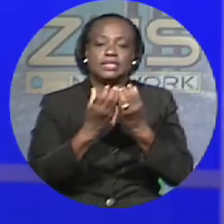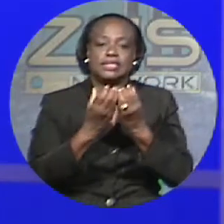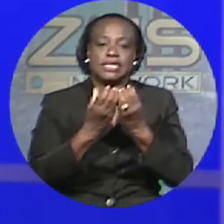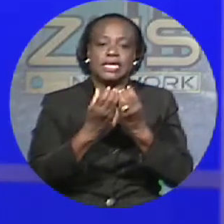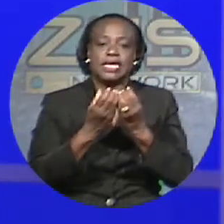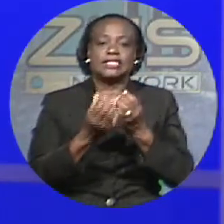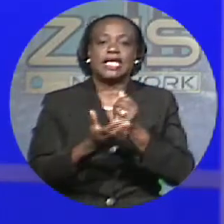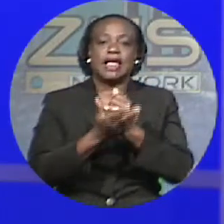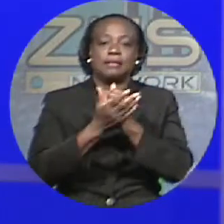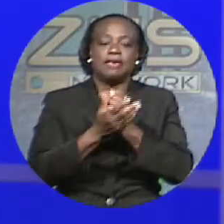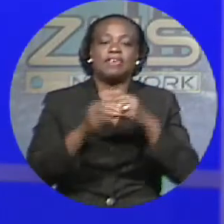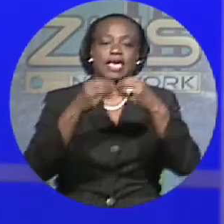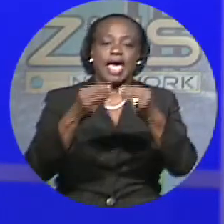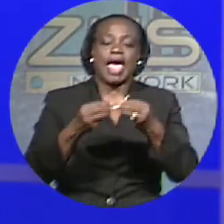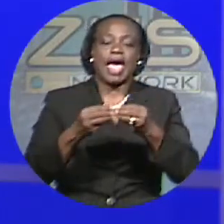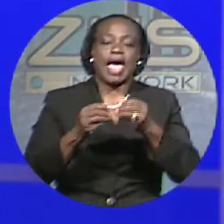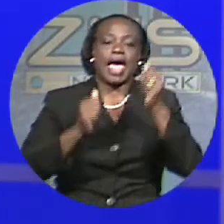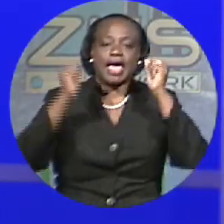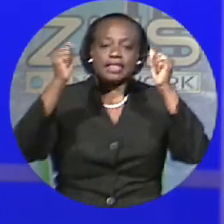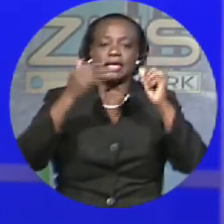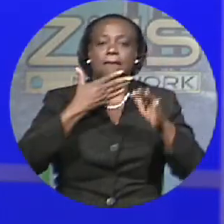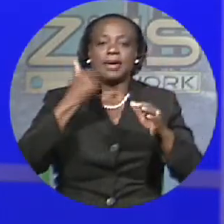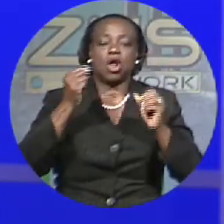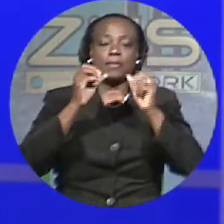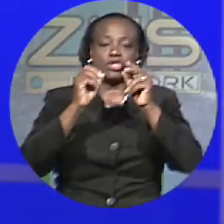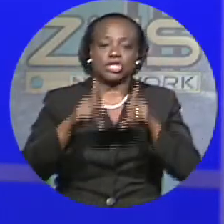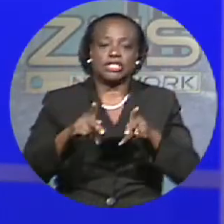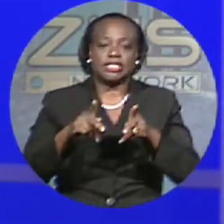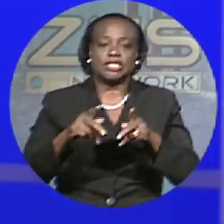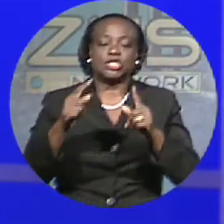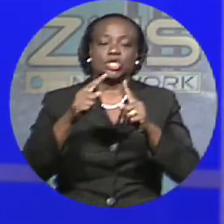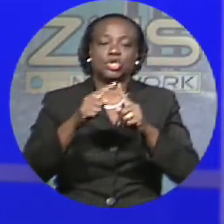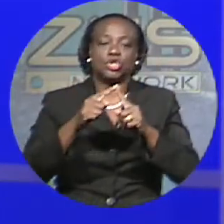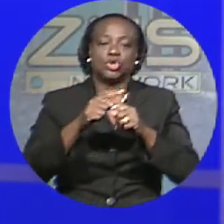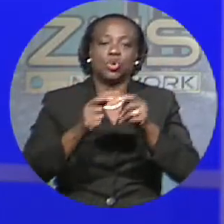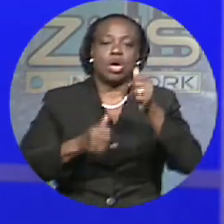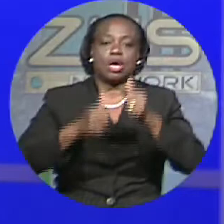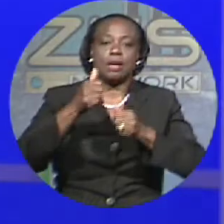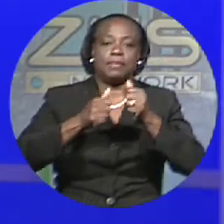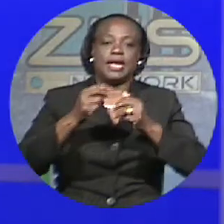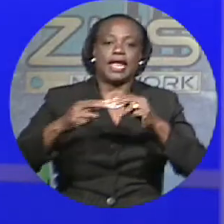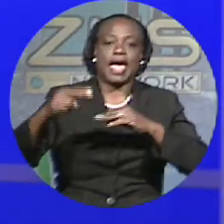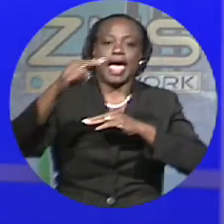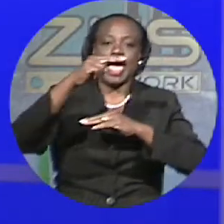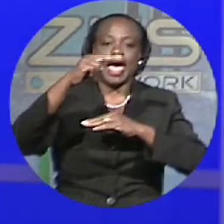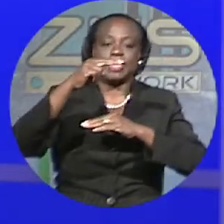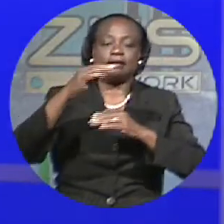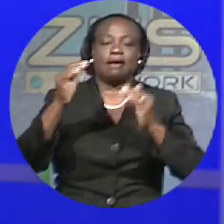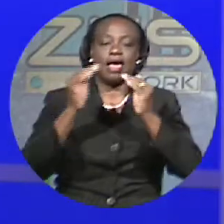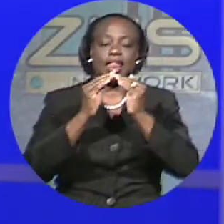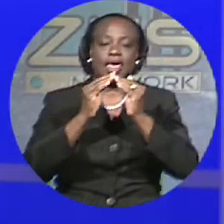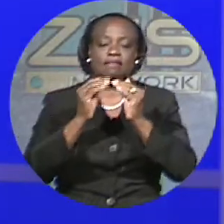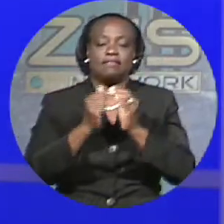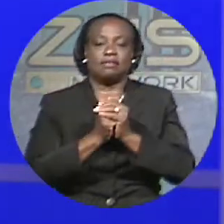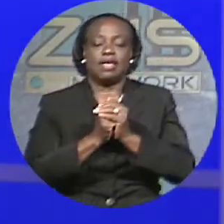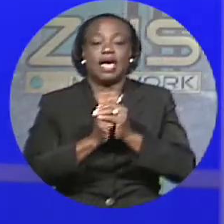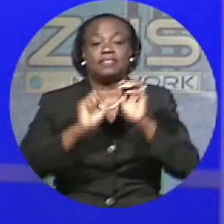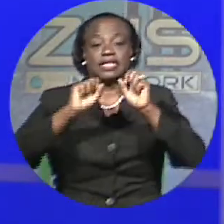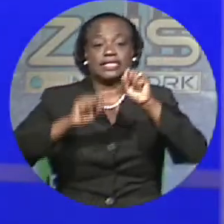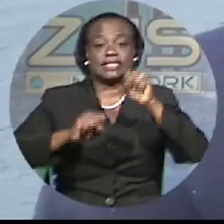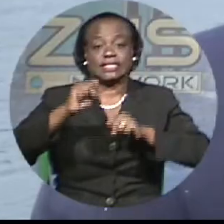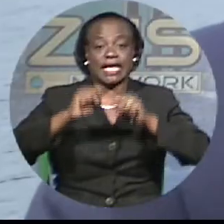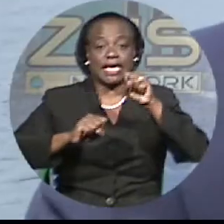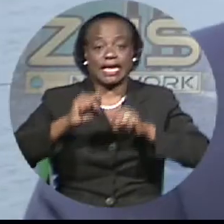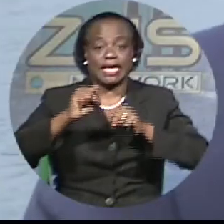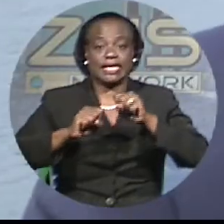with better opportunities, which will allow them to compete at a higher level, and the Bahamas Cycling Federation has already taken full advantage. We